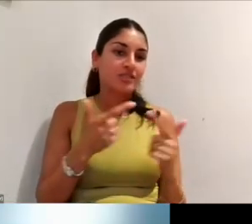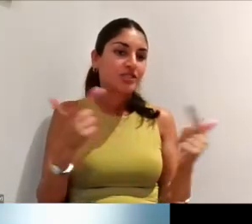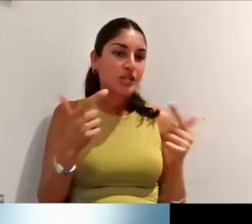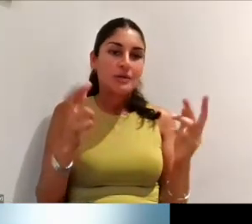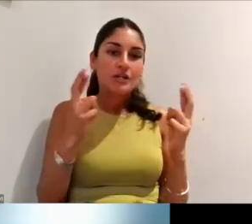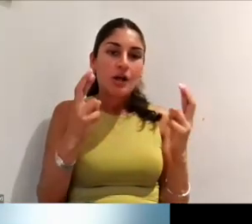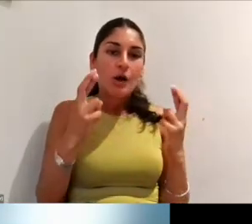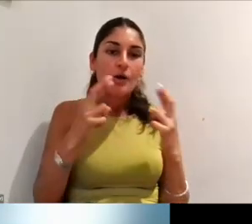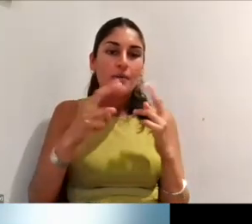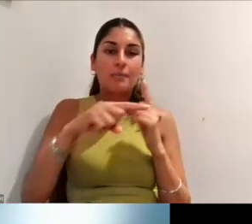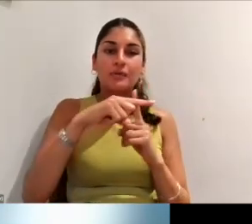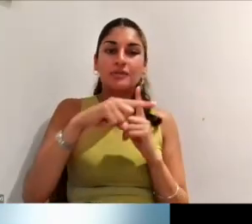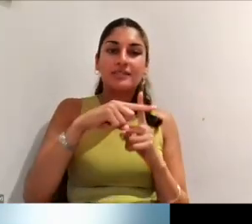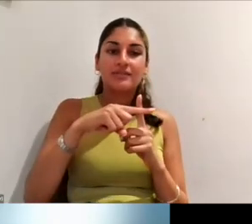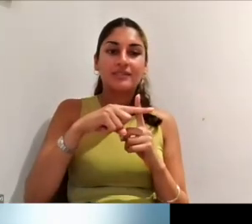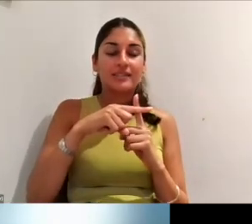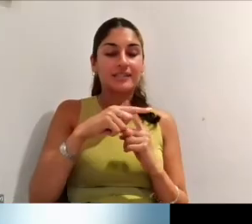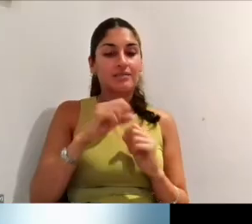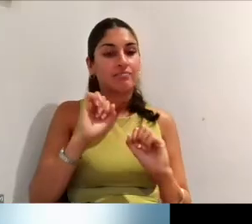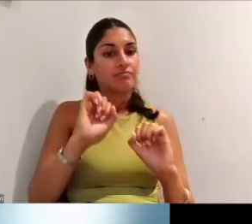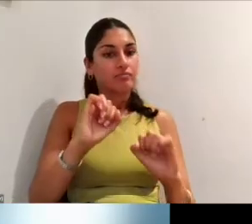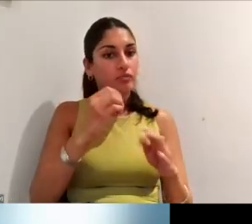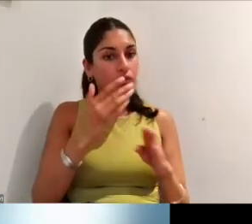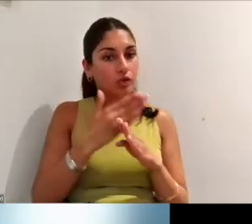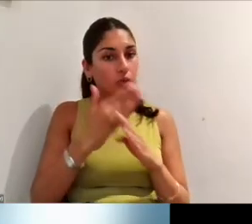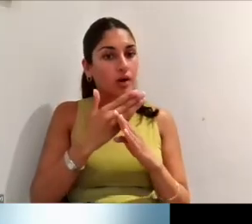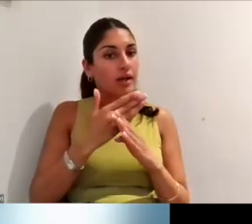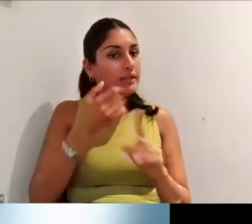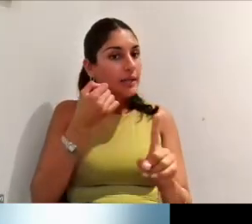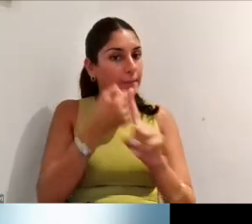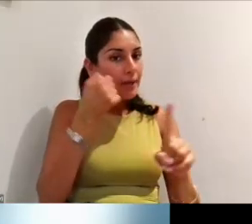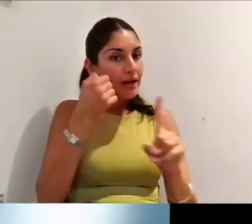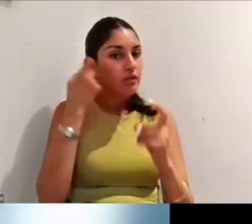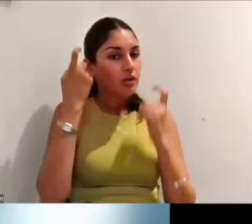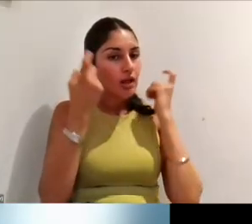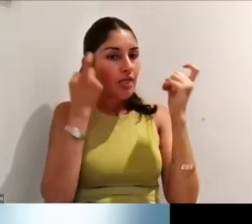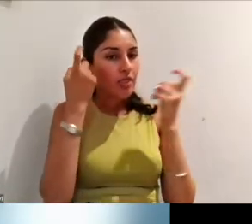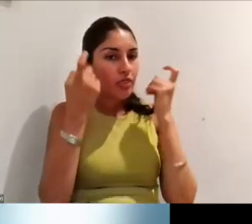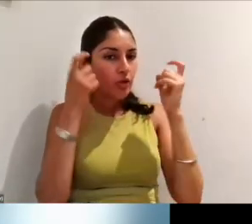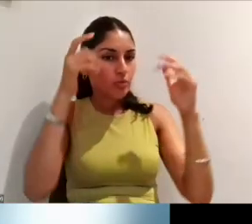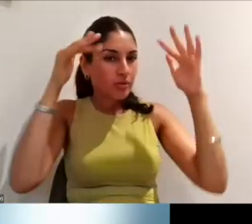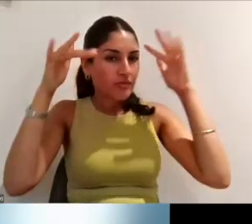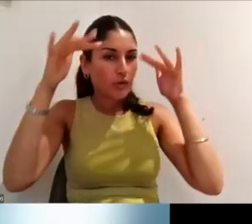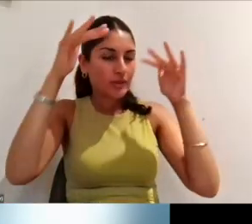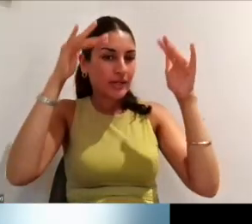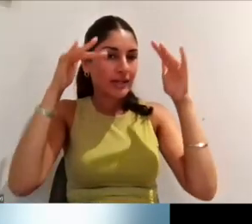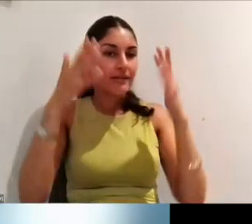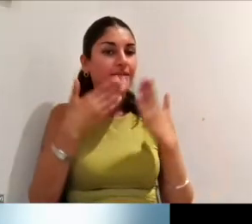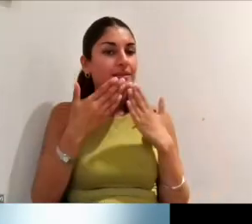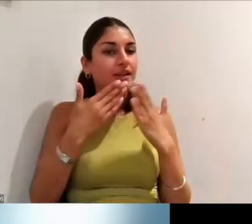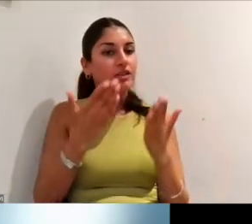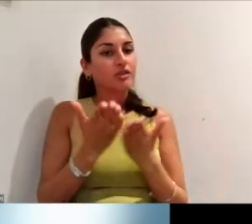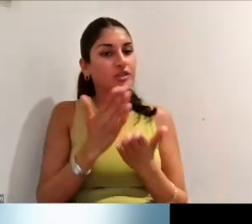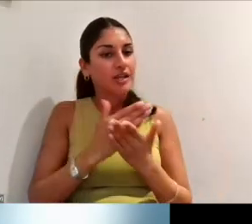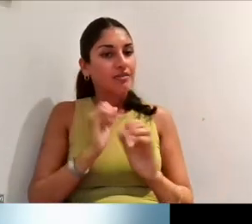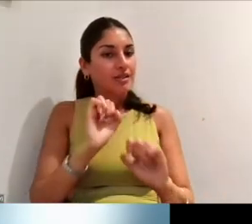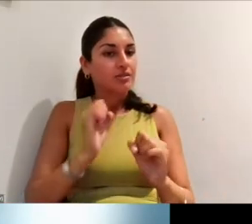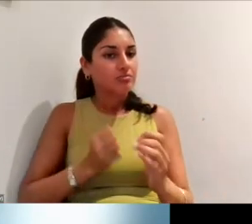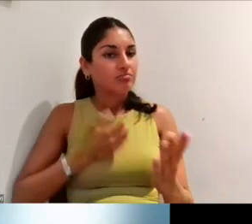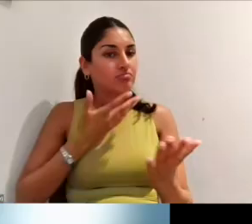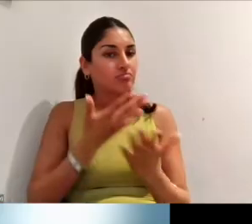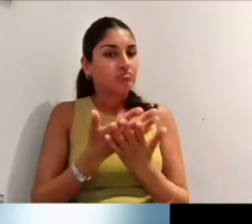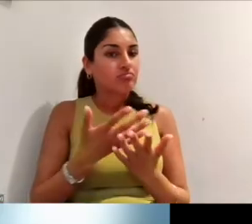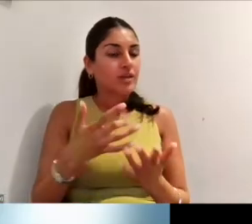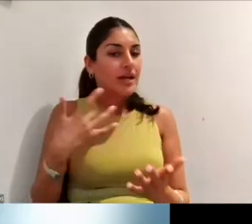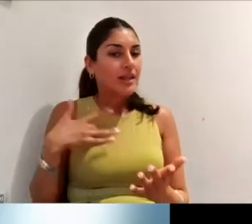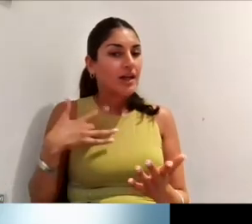says your writing is impactful and thoughtful and thought-provoking. Thank you for sharing your stories and experiences in this way.